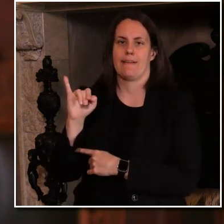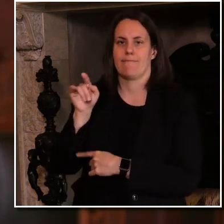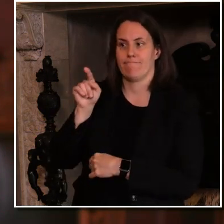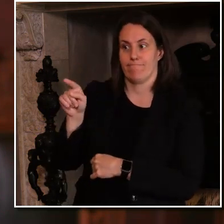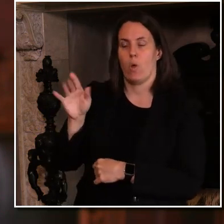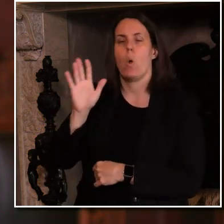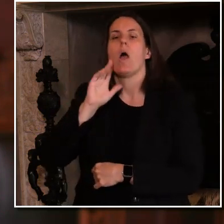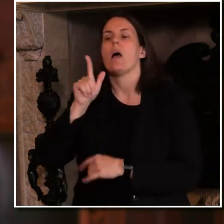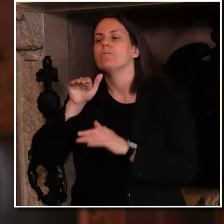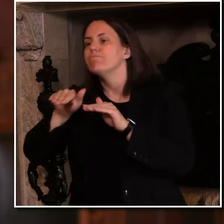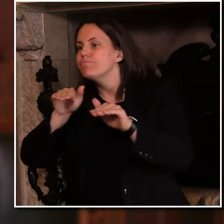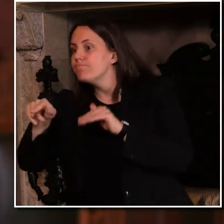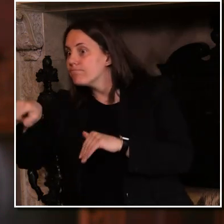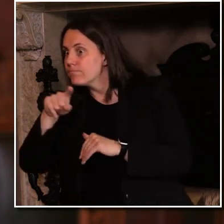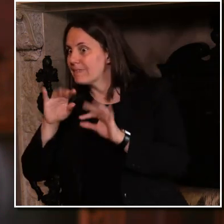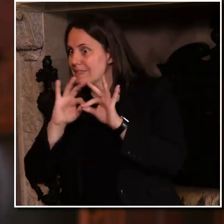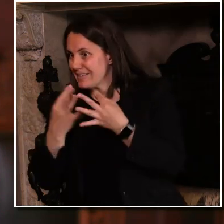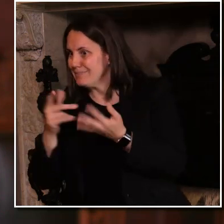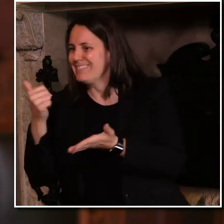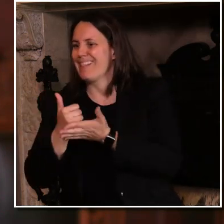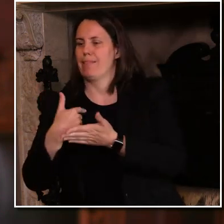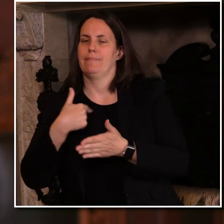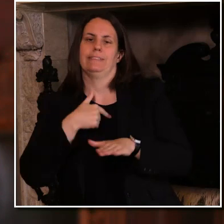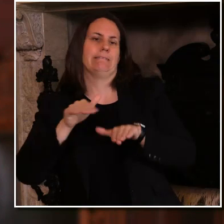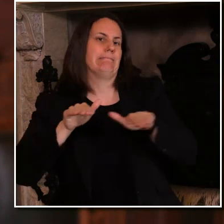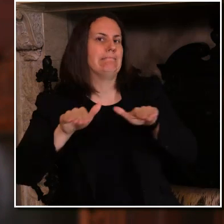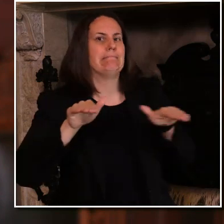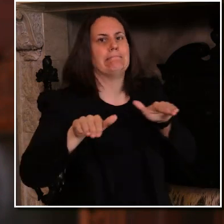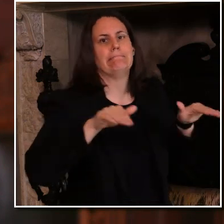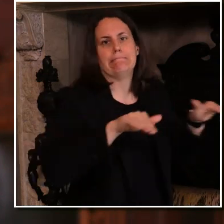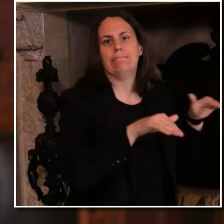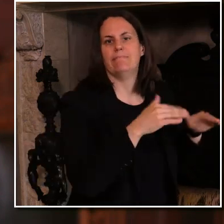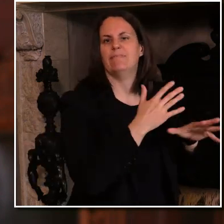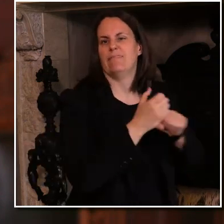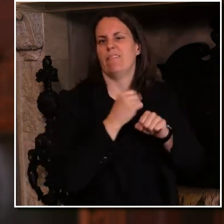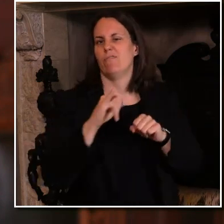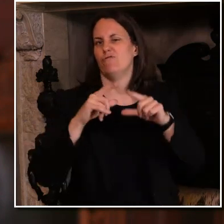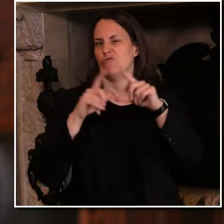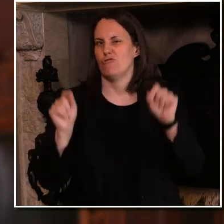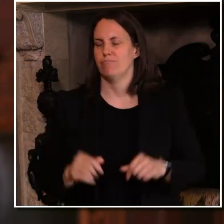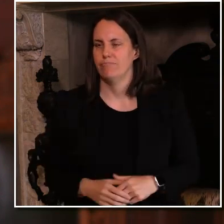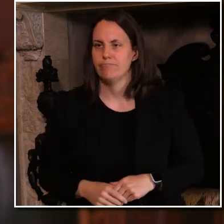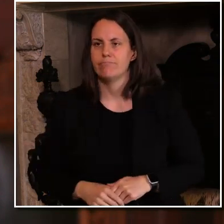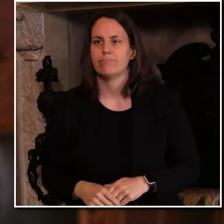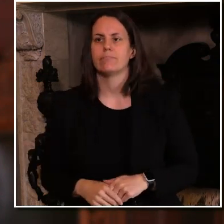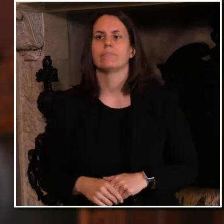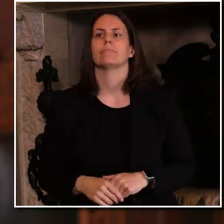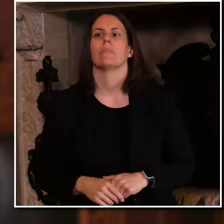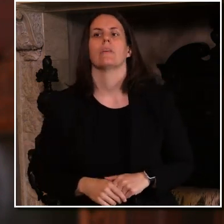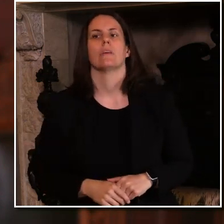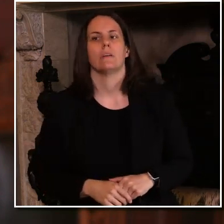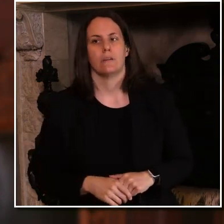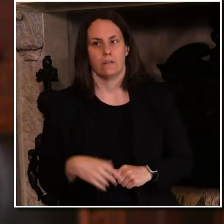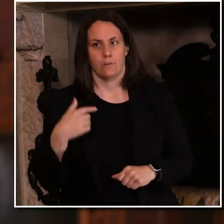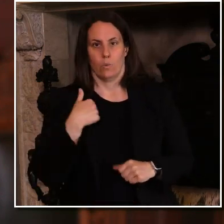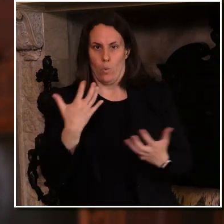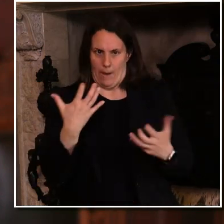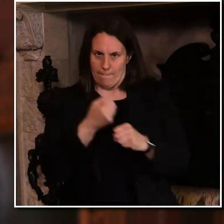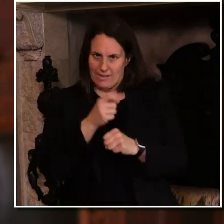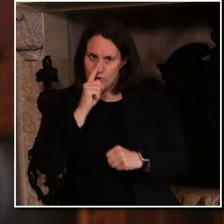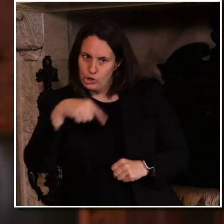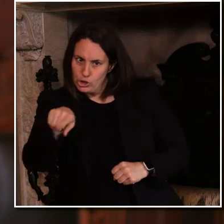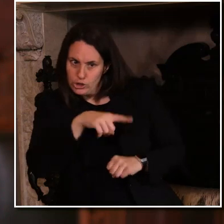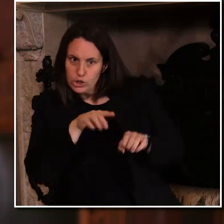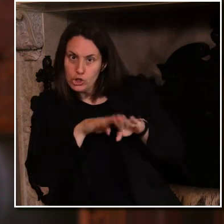to learn, and while in-person schooling has stopped, learning has not. And that is why the pandemic EBT program is so